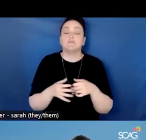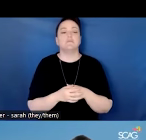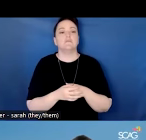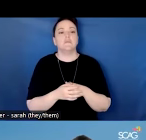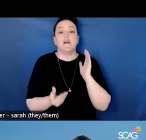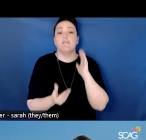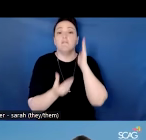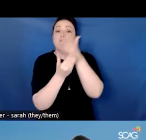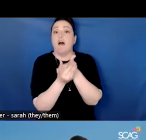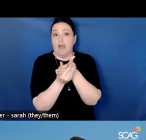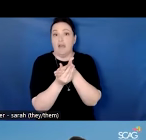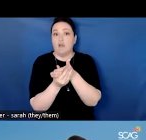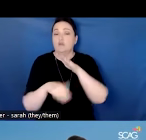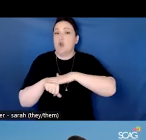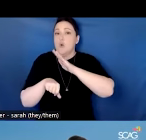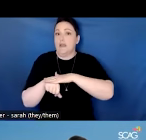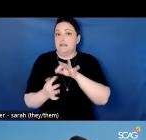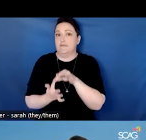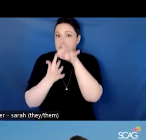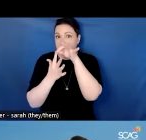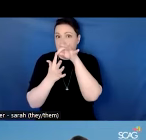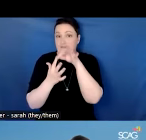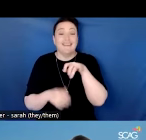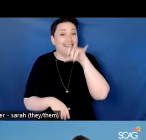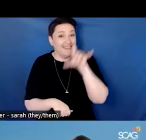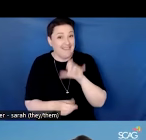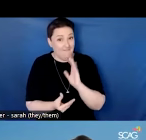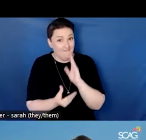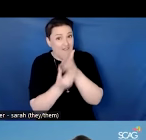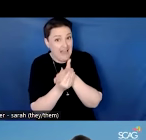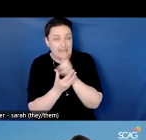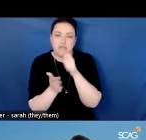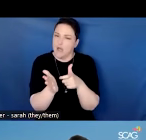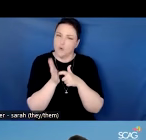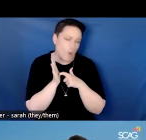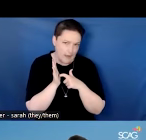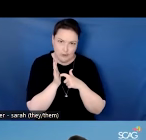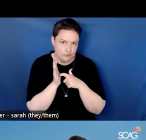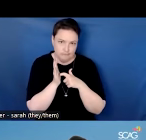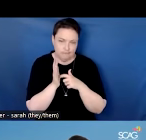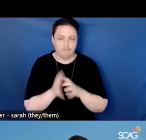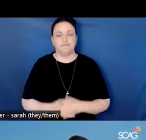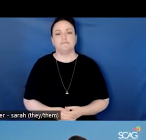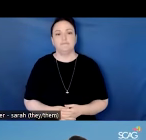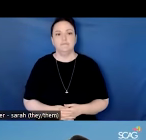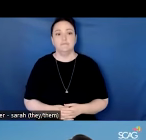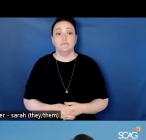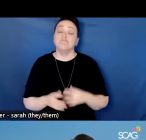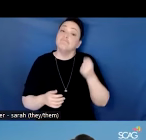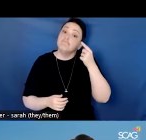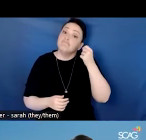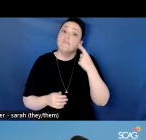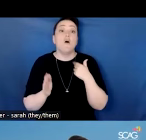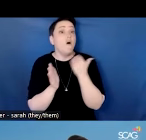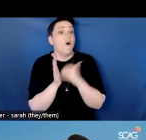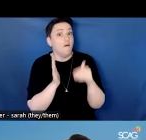of exemption. Again, such a filing of notice exemption is not required in the CEQA, but oftentimes may be